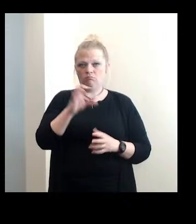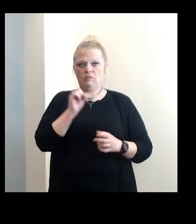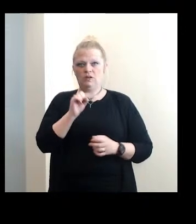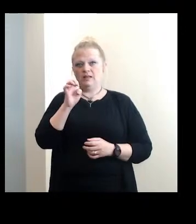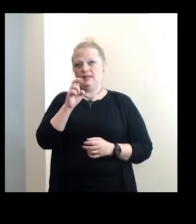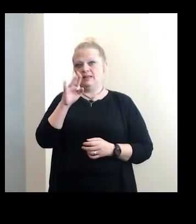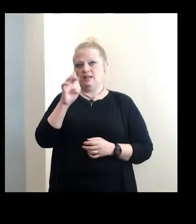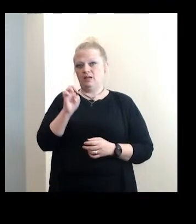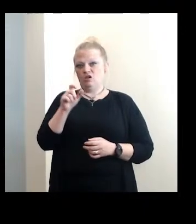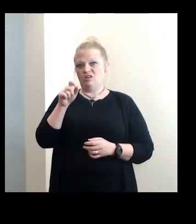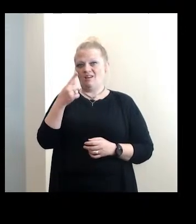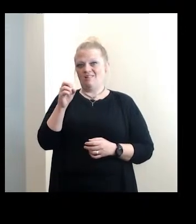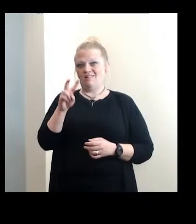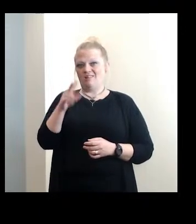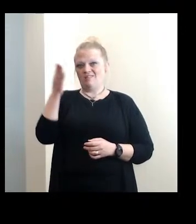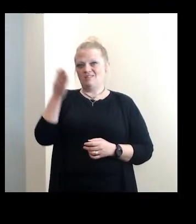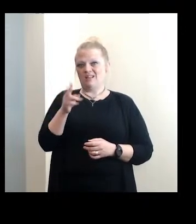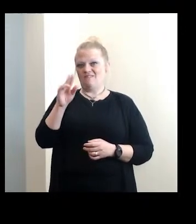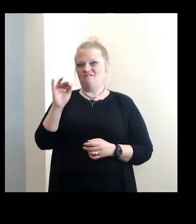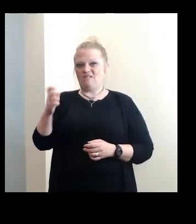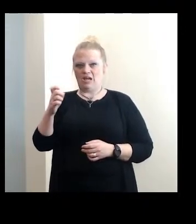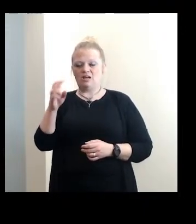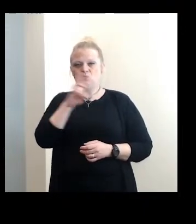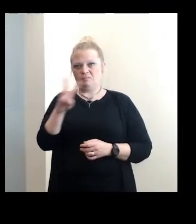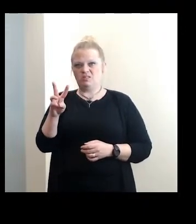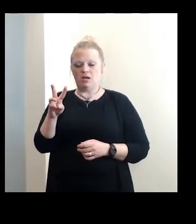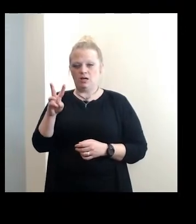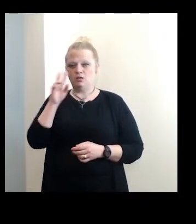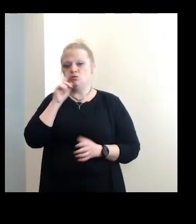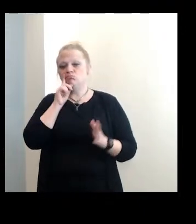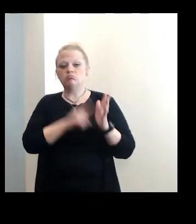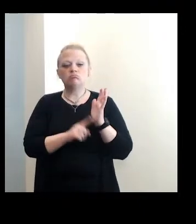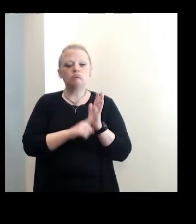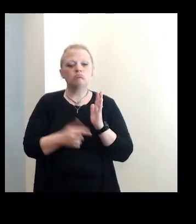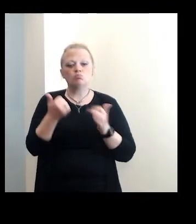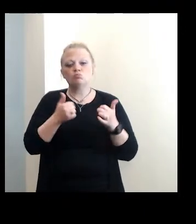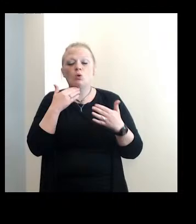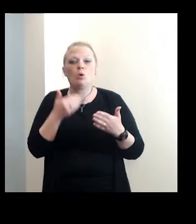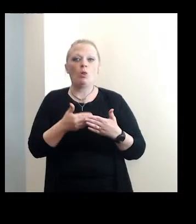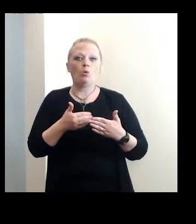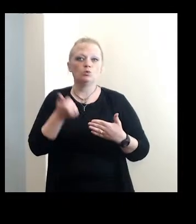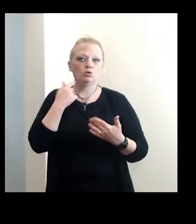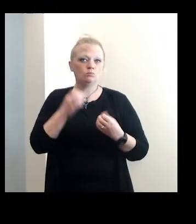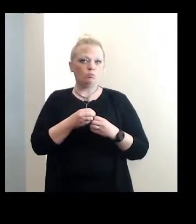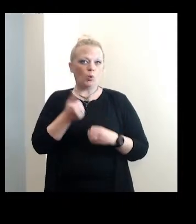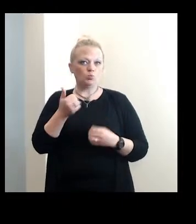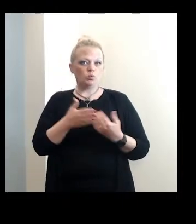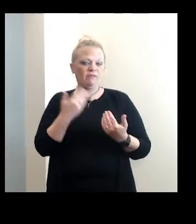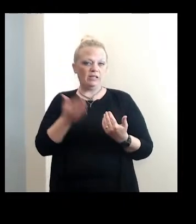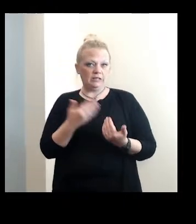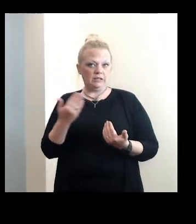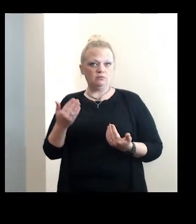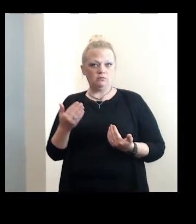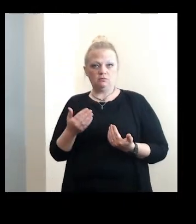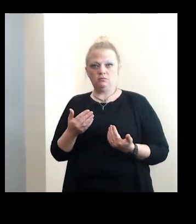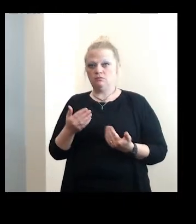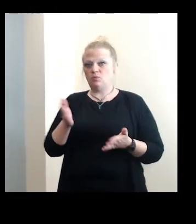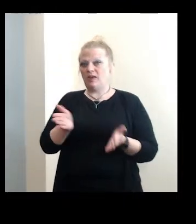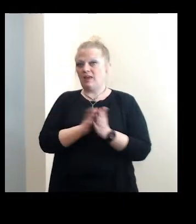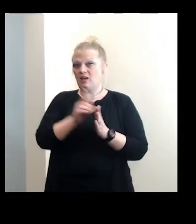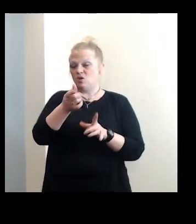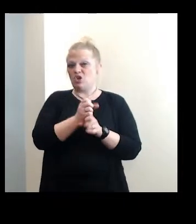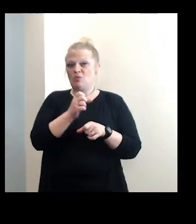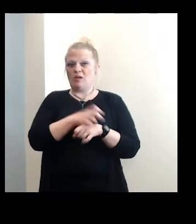Erie County vaccine website and look to see what is closest to you and most convenient. We ask you to